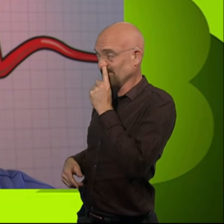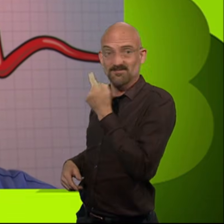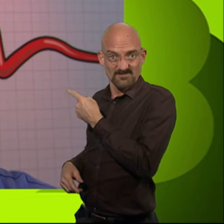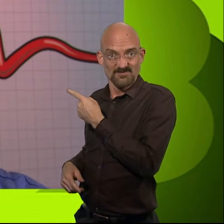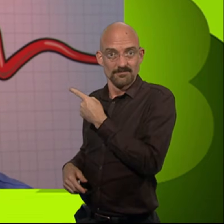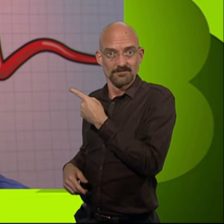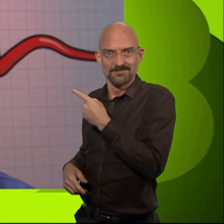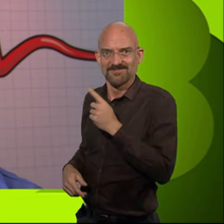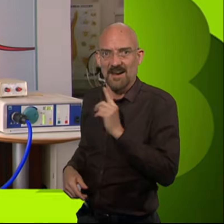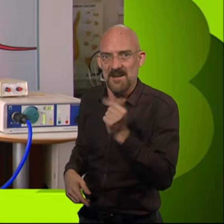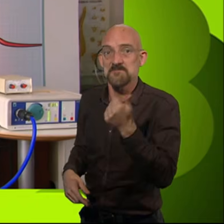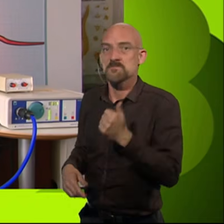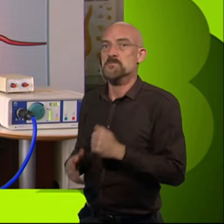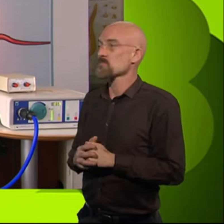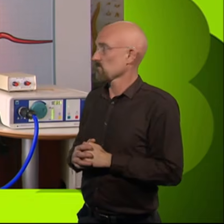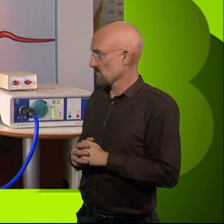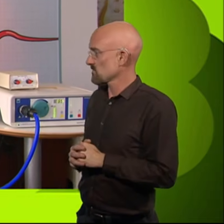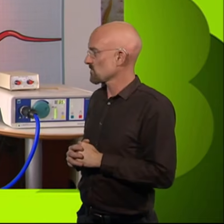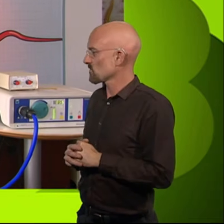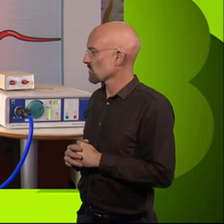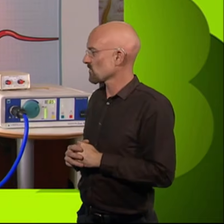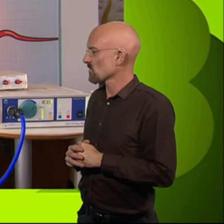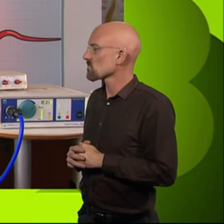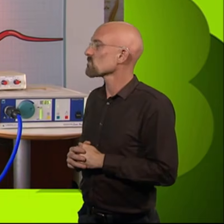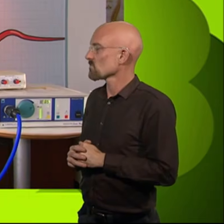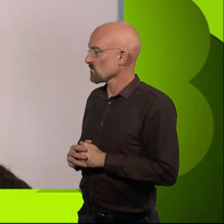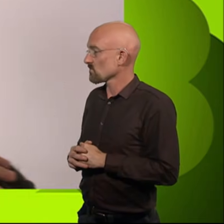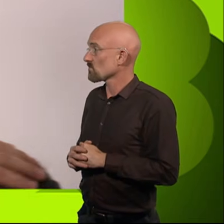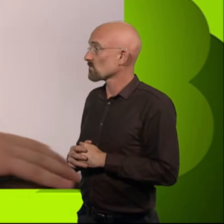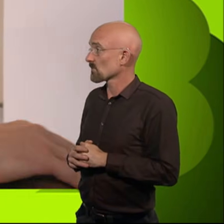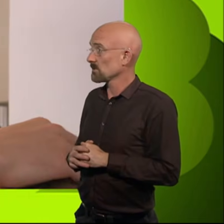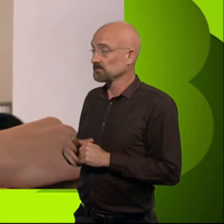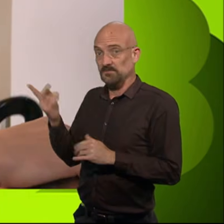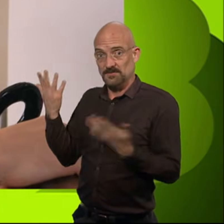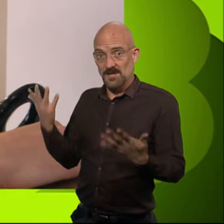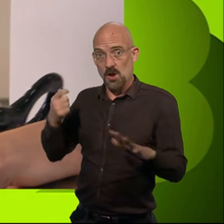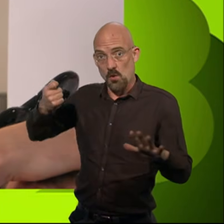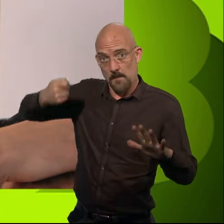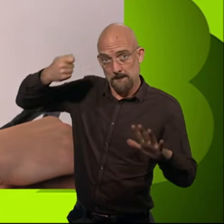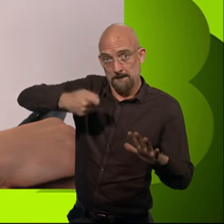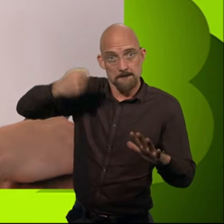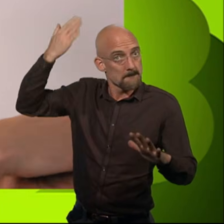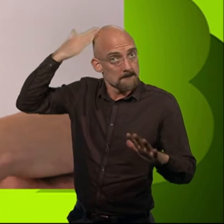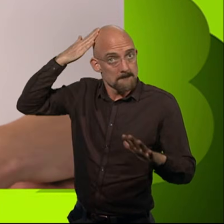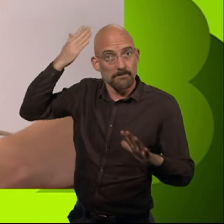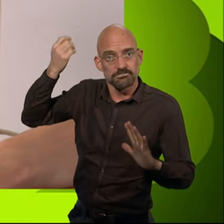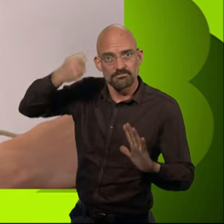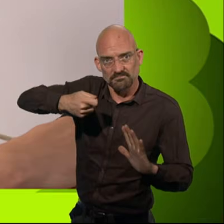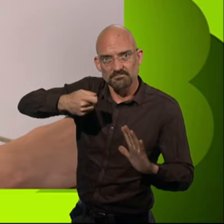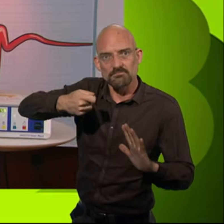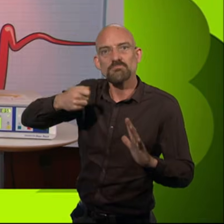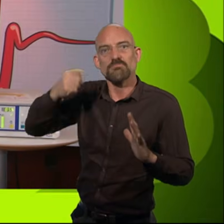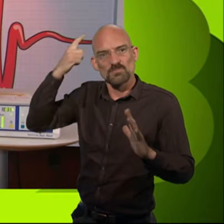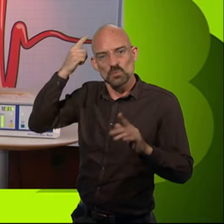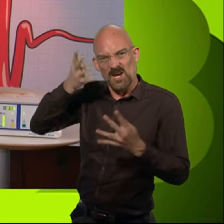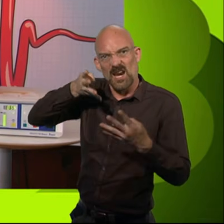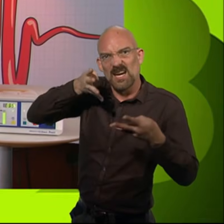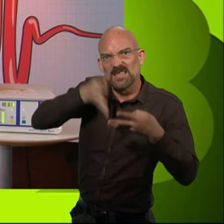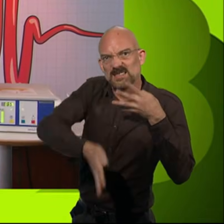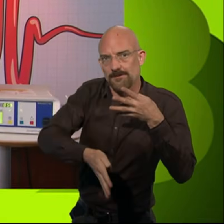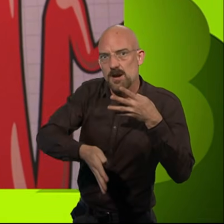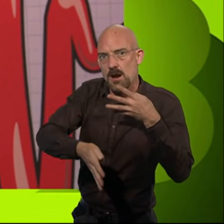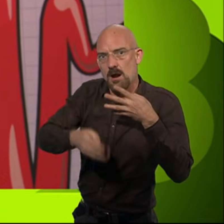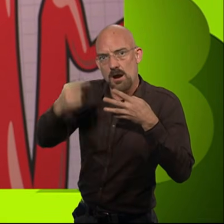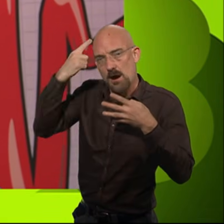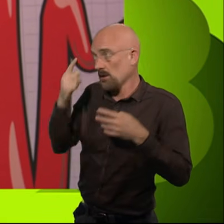Did it perfectly. That's lovely. Now I'm going to get you to do the same thing again, but this time I'm going to try and interfere with the brain scrambler. So, Chris,